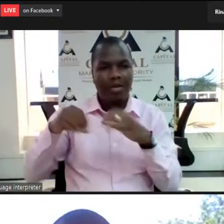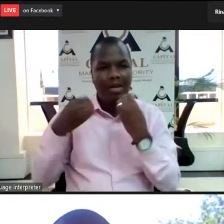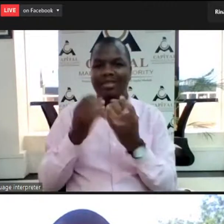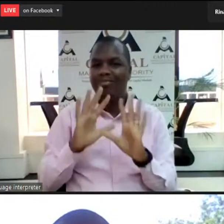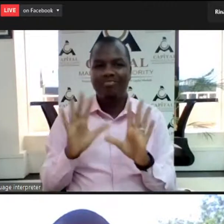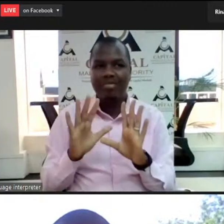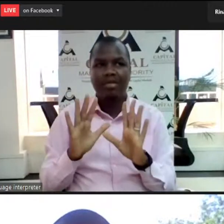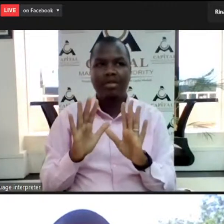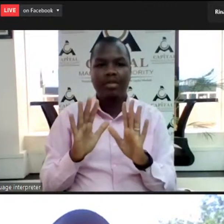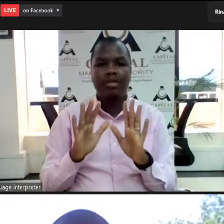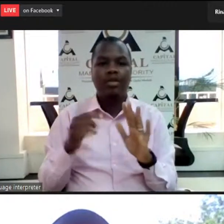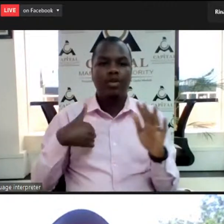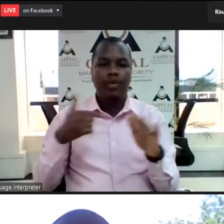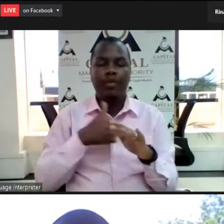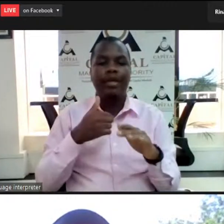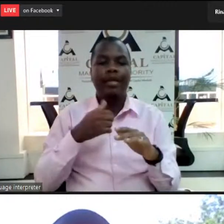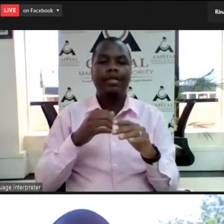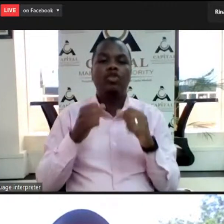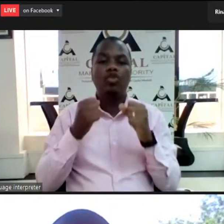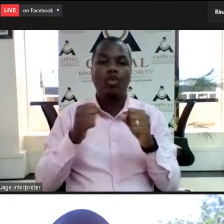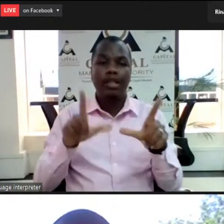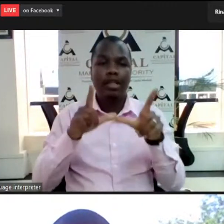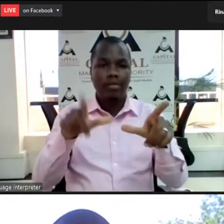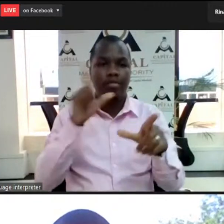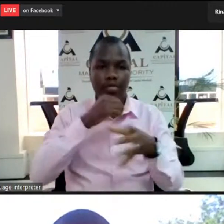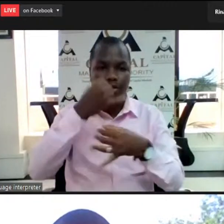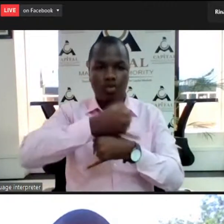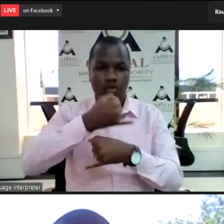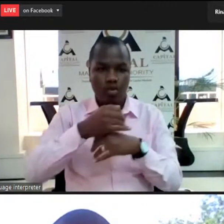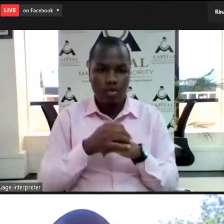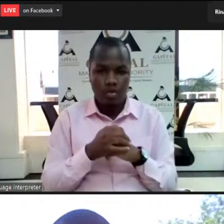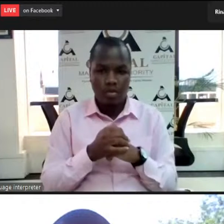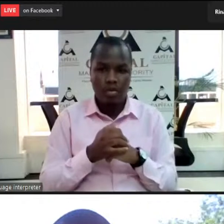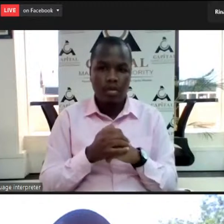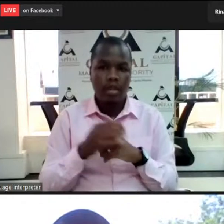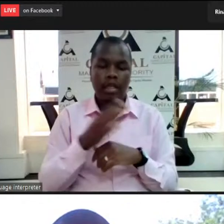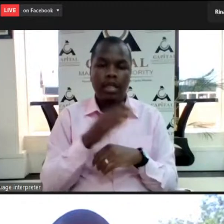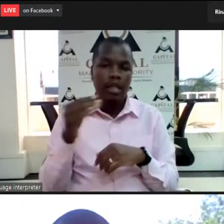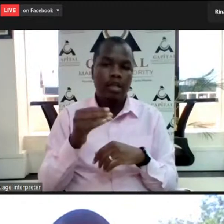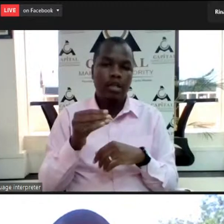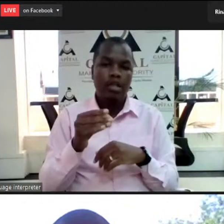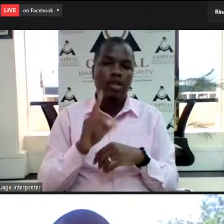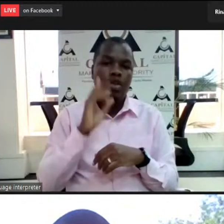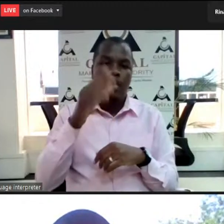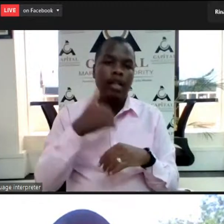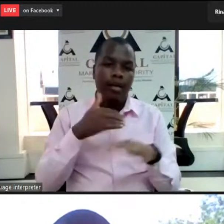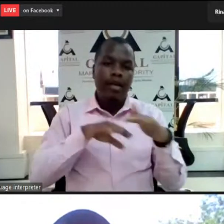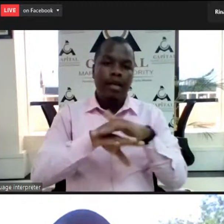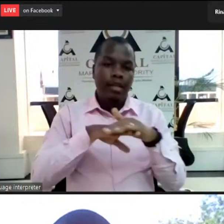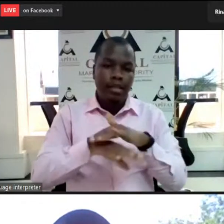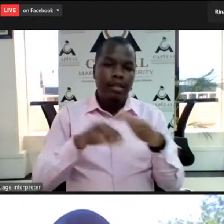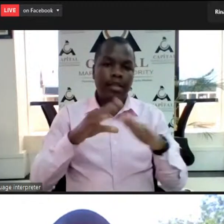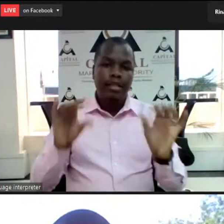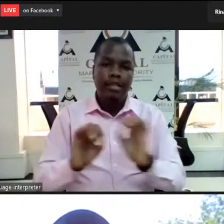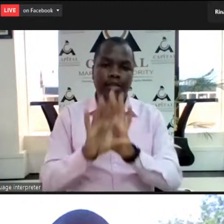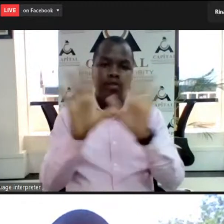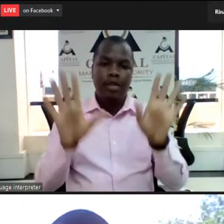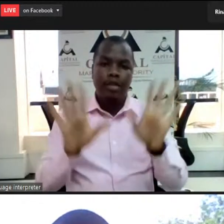businessmen. We are solid licensed institutions, and you will have access and transparency